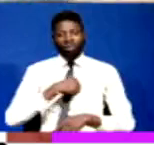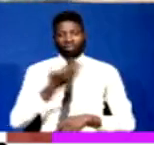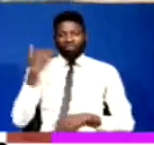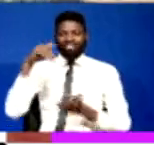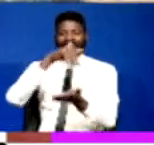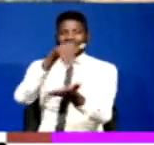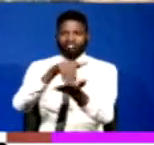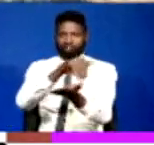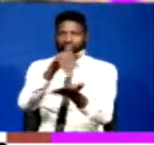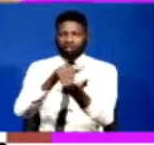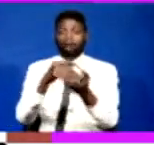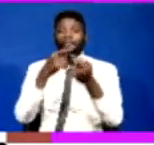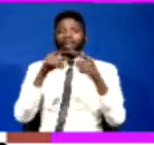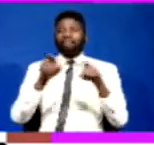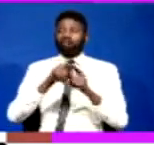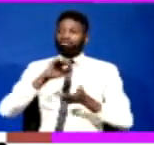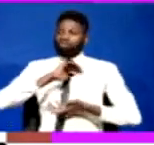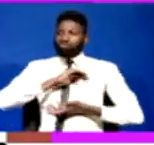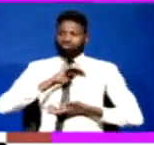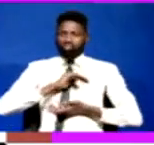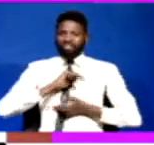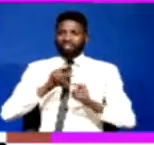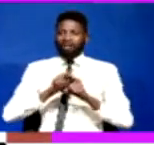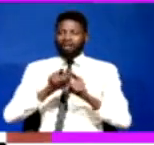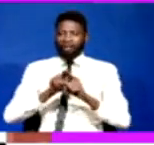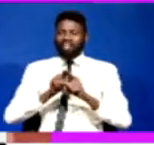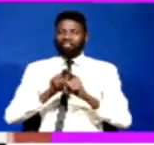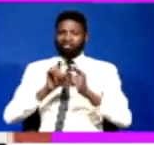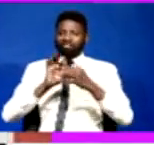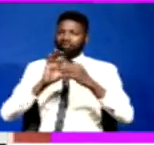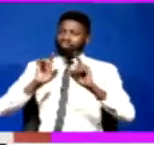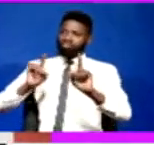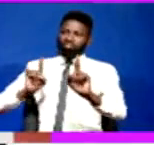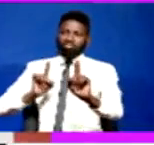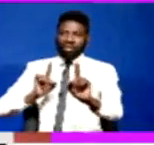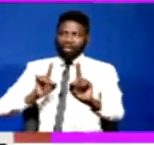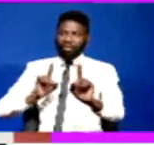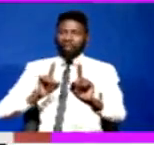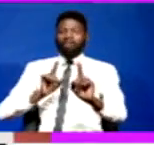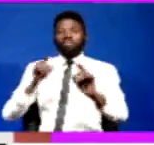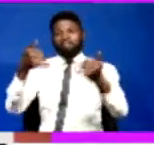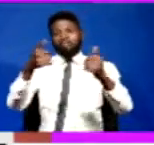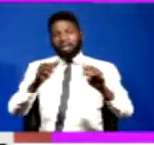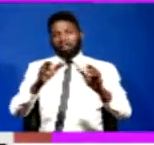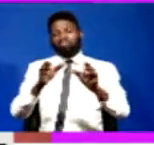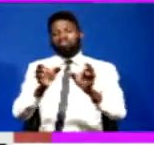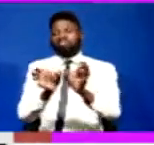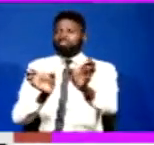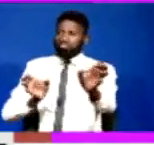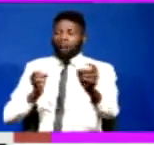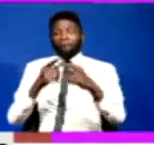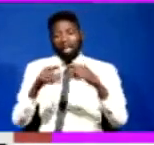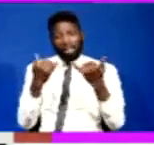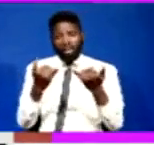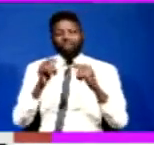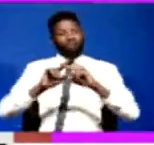goalkeeper is a union apart, Jürgen, and the rest of the players were apart as well. Now they are part of a